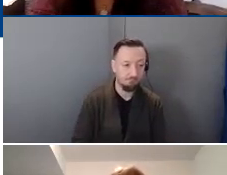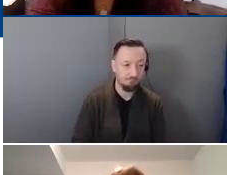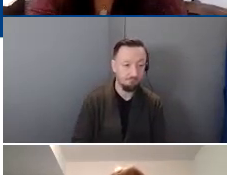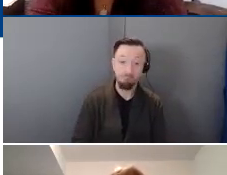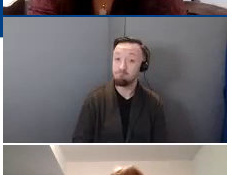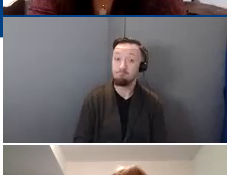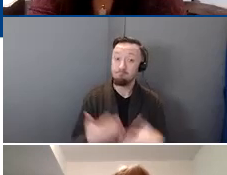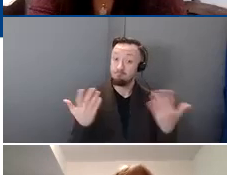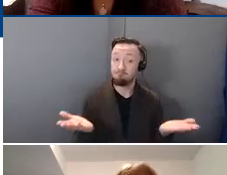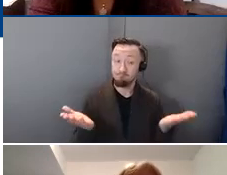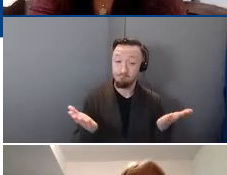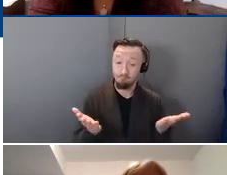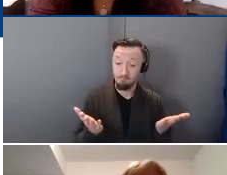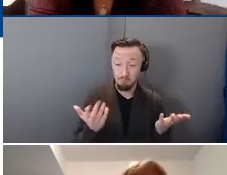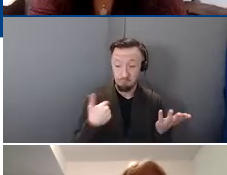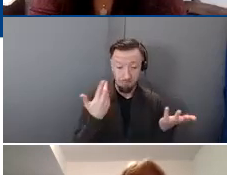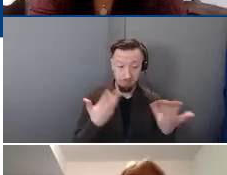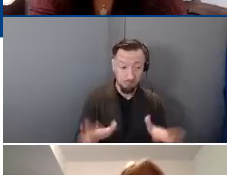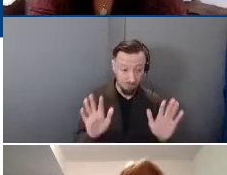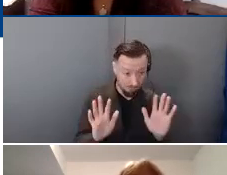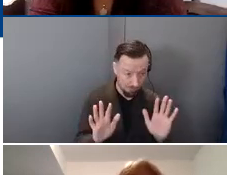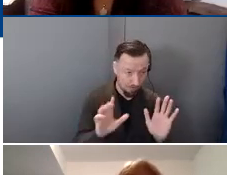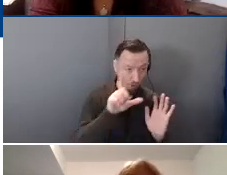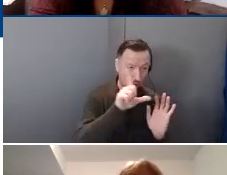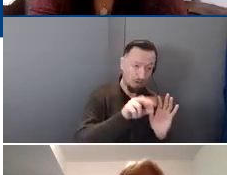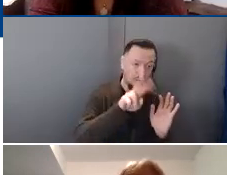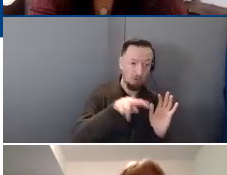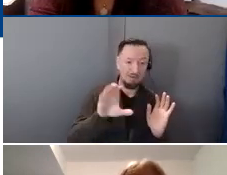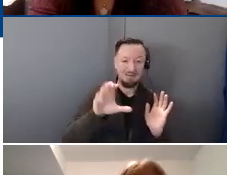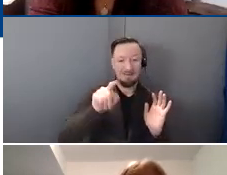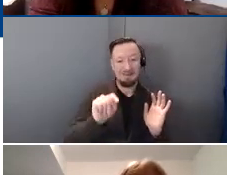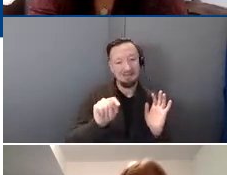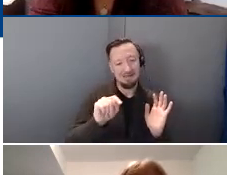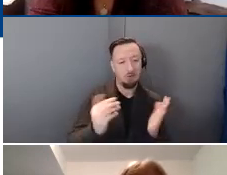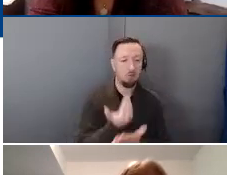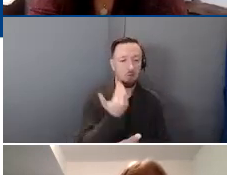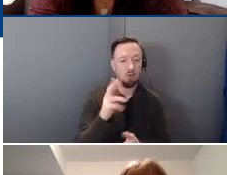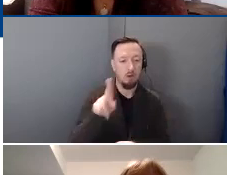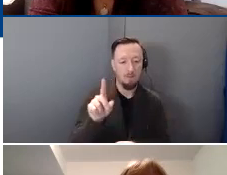So with that, that actually concludes the 2022 CPT updates.